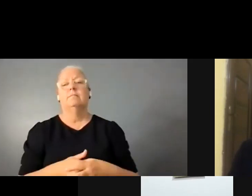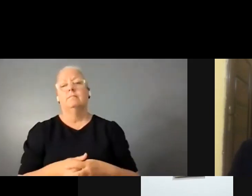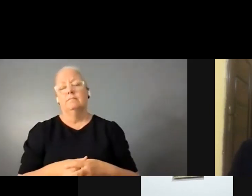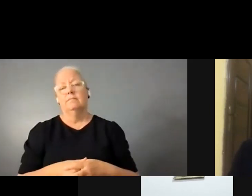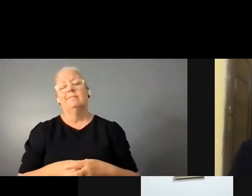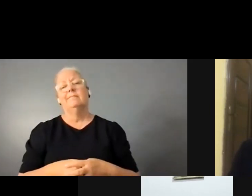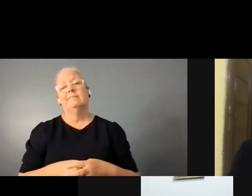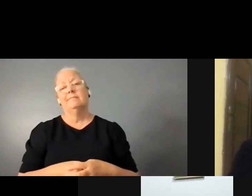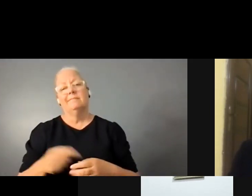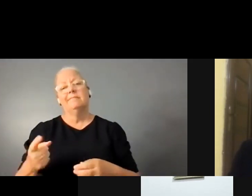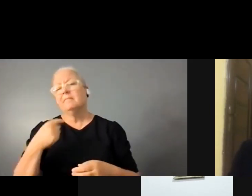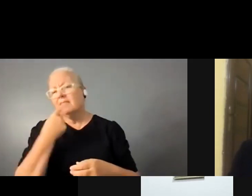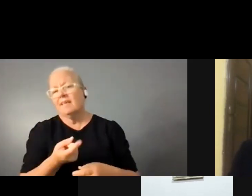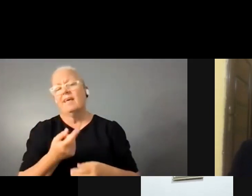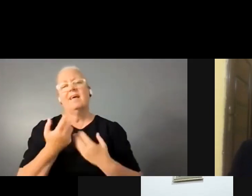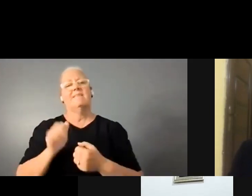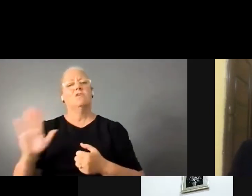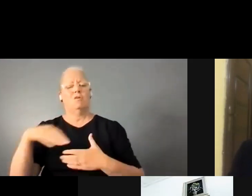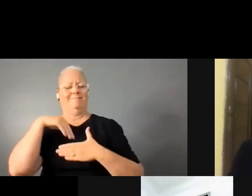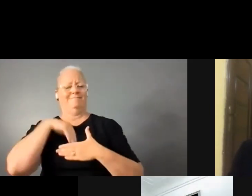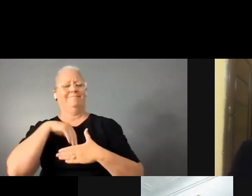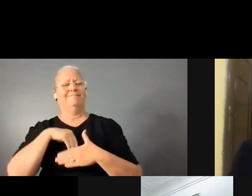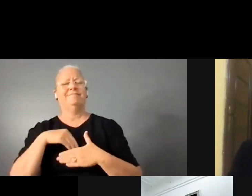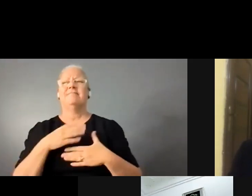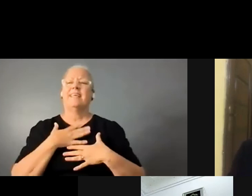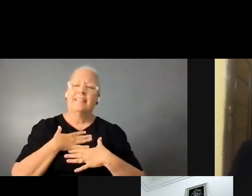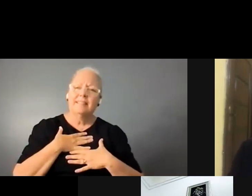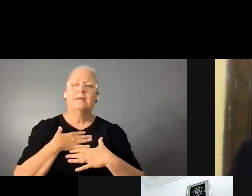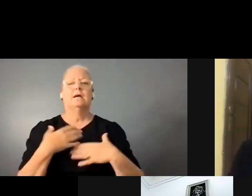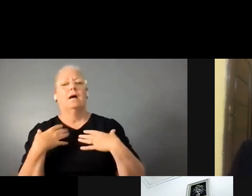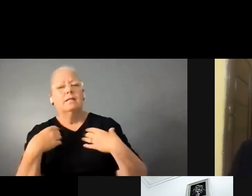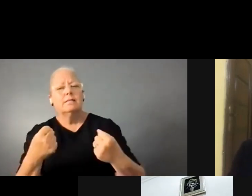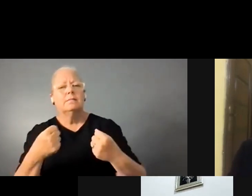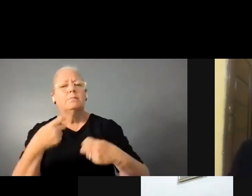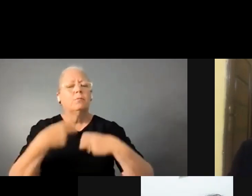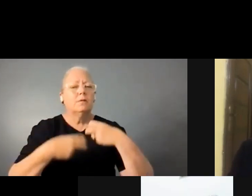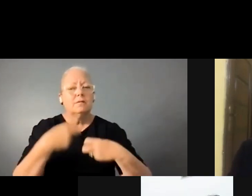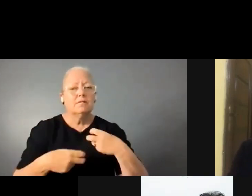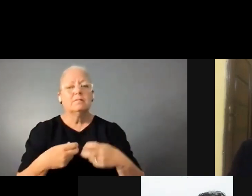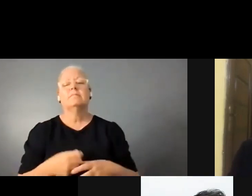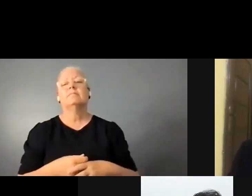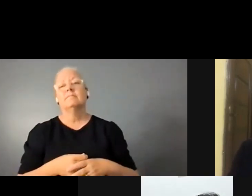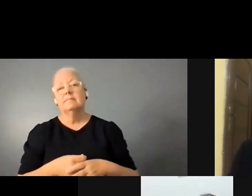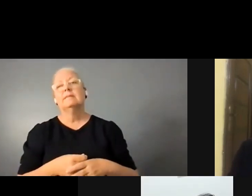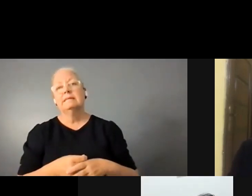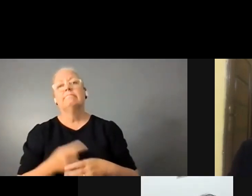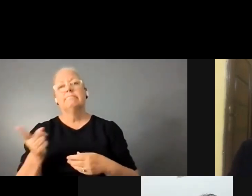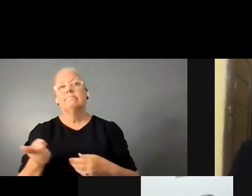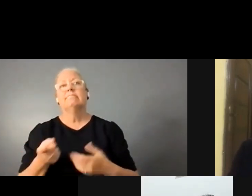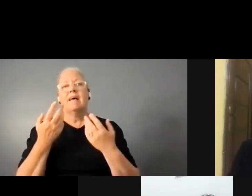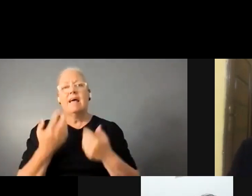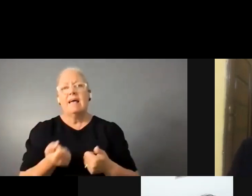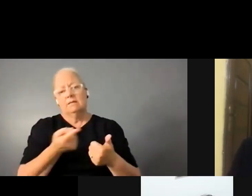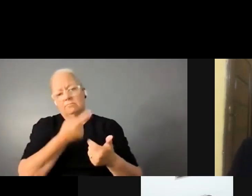health problems, and with that, she faced a lot of accessibility problems.